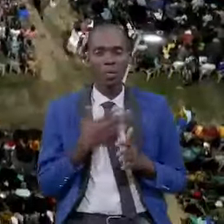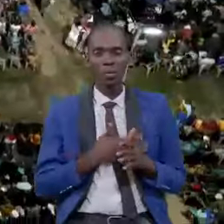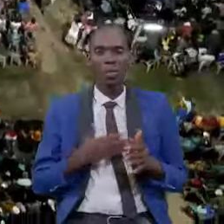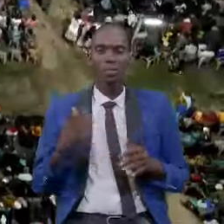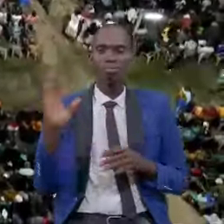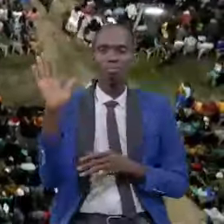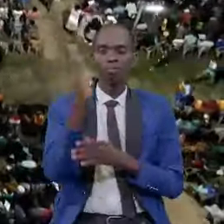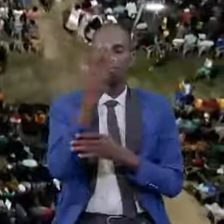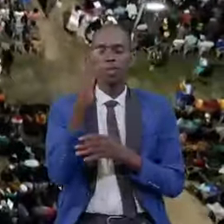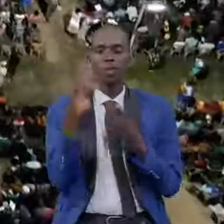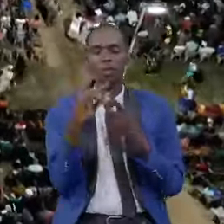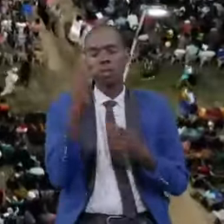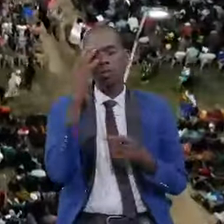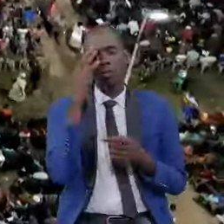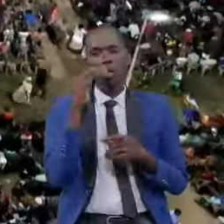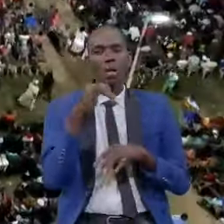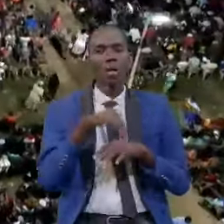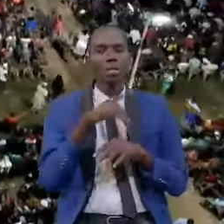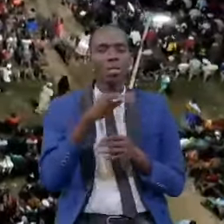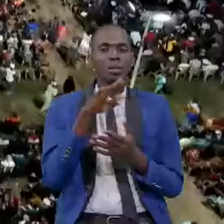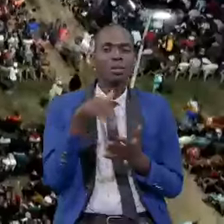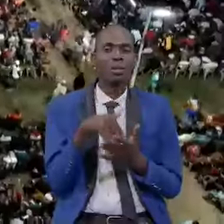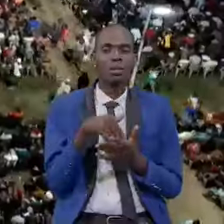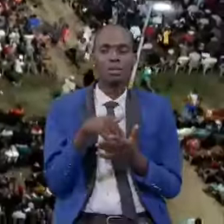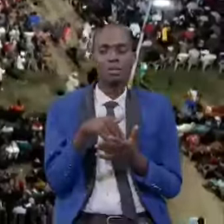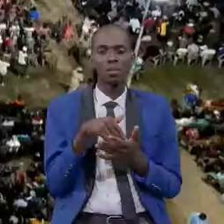Center and to my right, we are waiting for you.